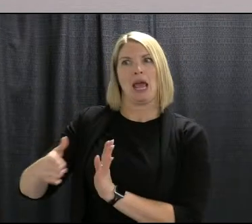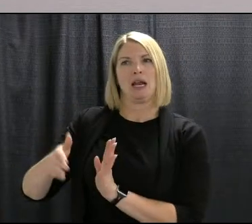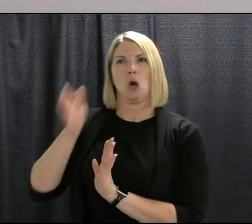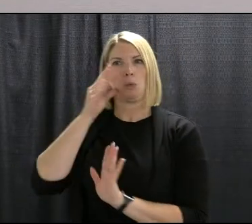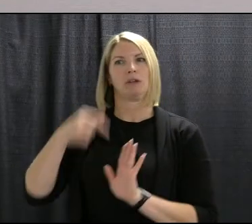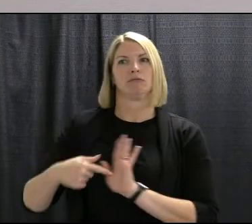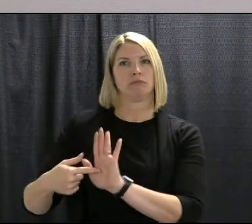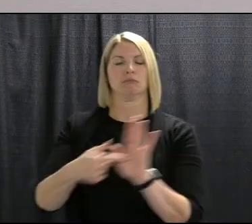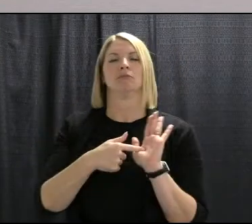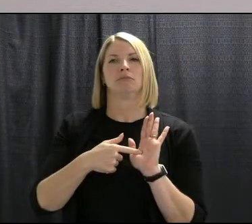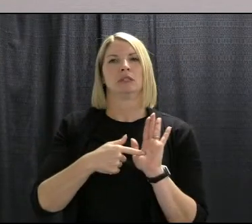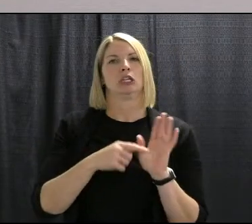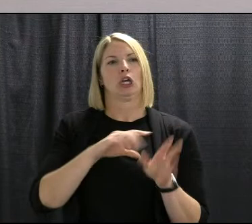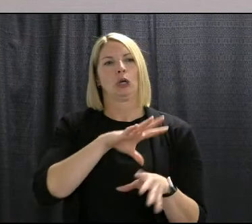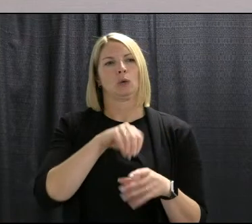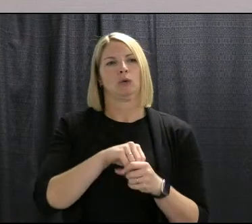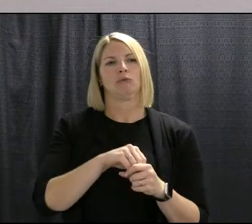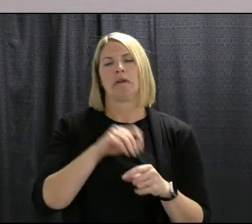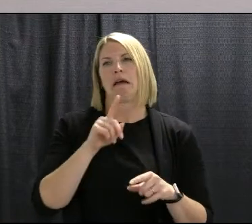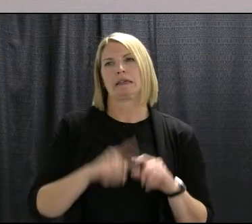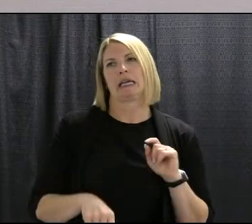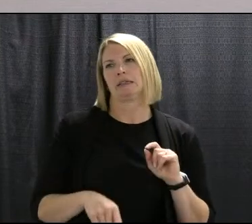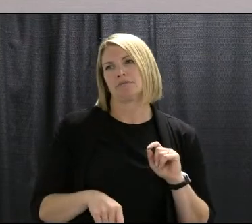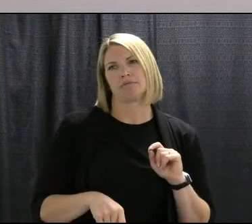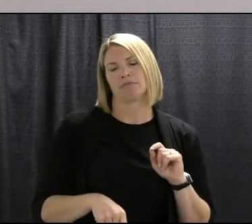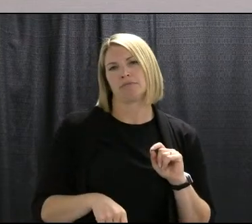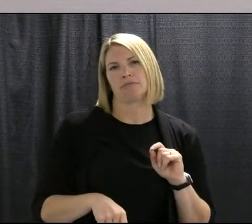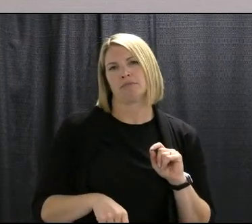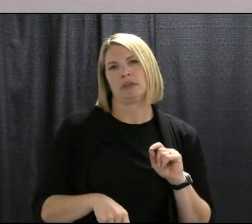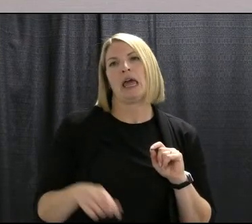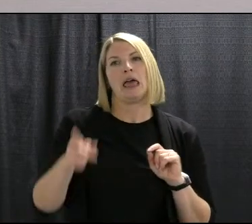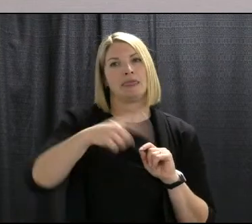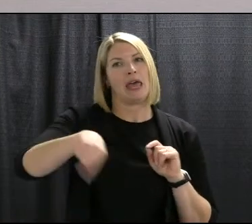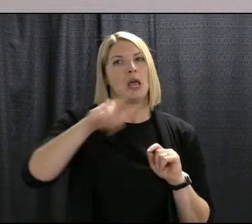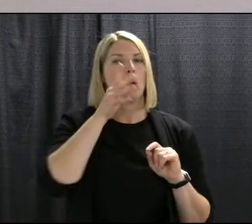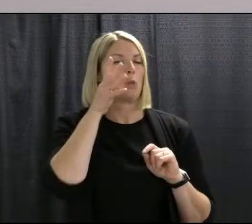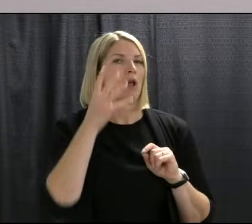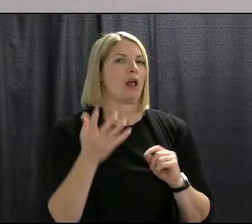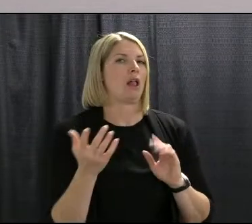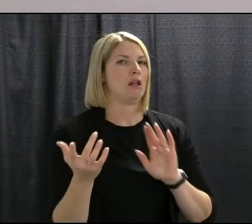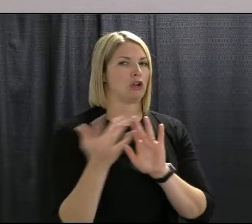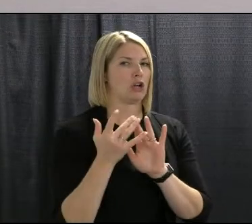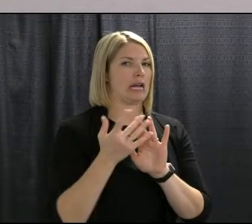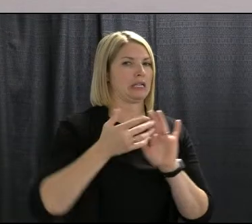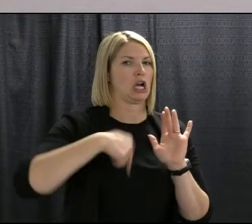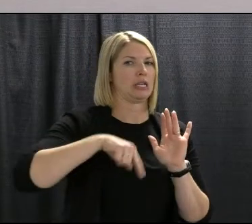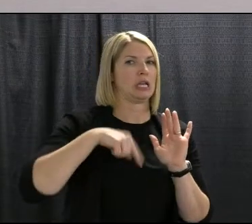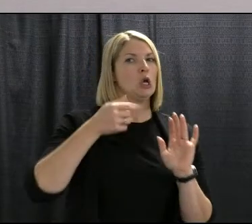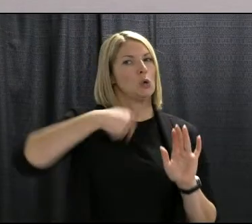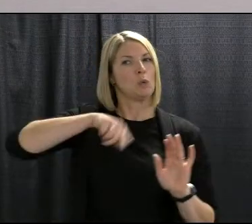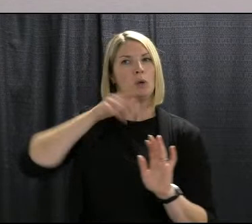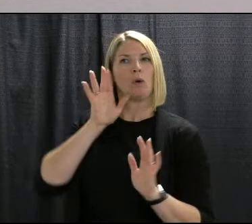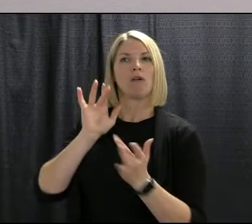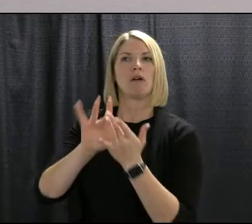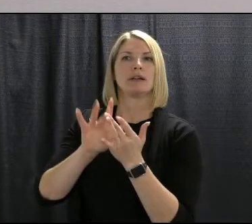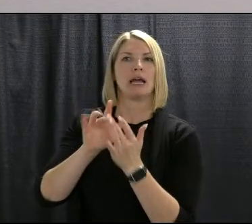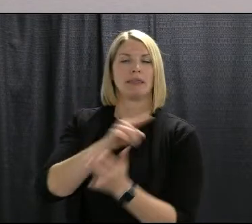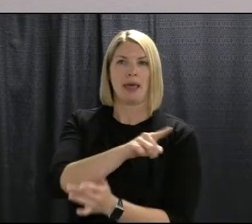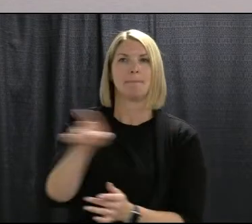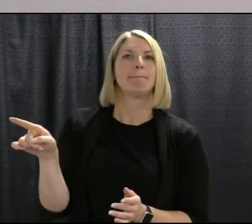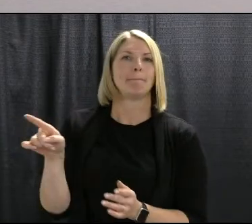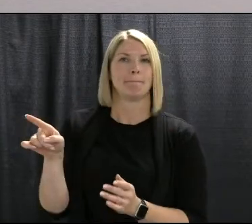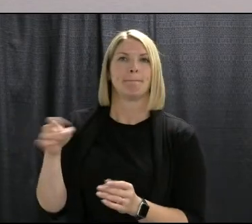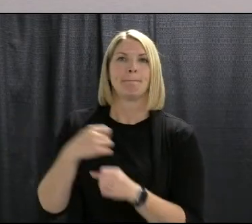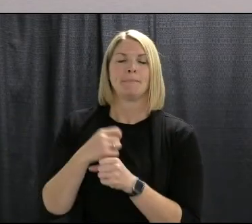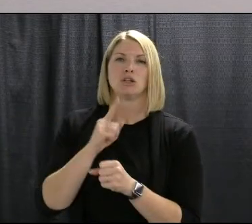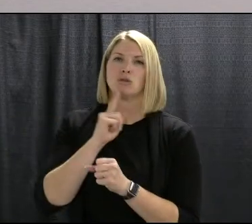variety of stakeholders. I don't want to prejudge who they're going to reach out to us. We're going to reach out to them to make sure they're involved. But there's going to be